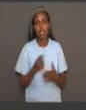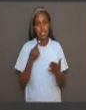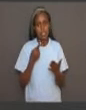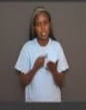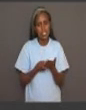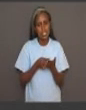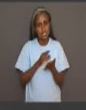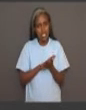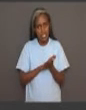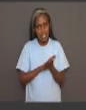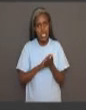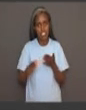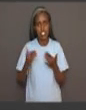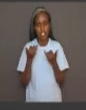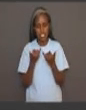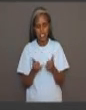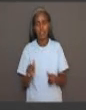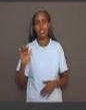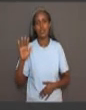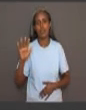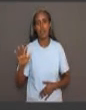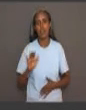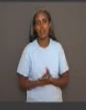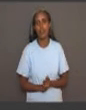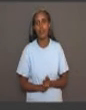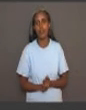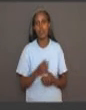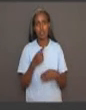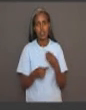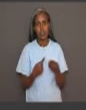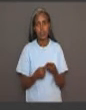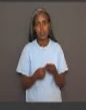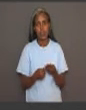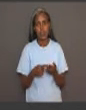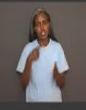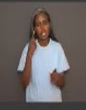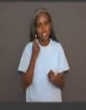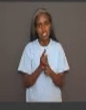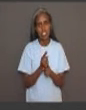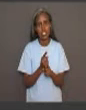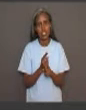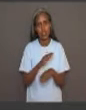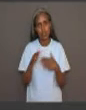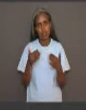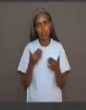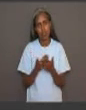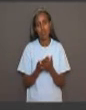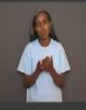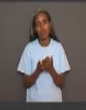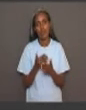is clearly divisible by 5. So, the assertion is holding so far.